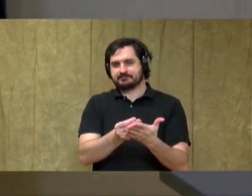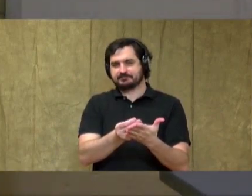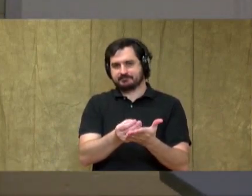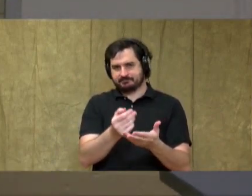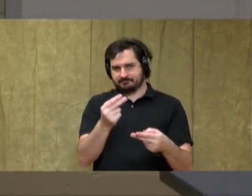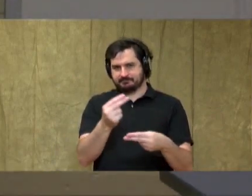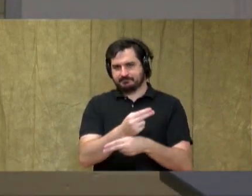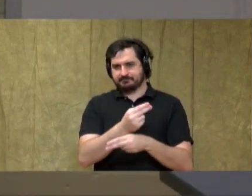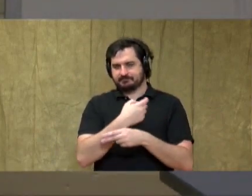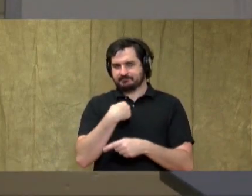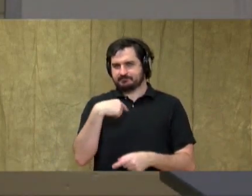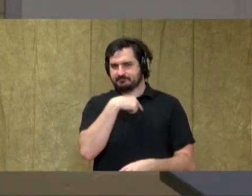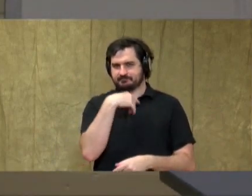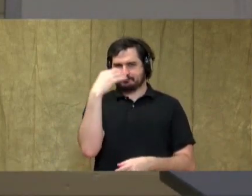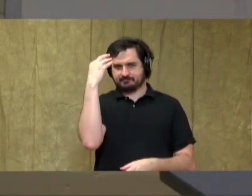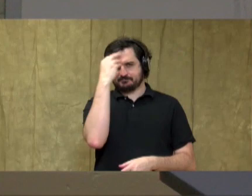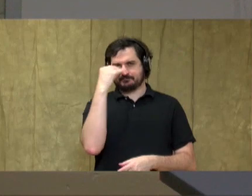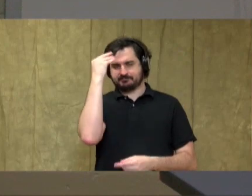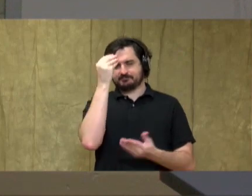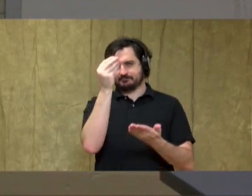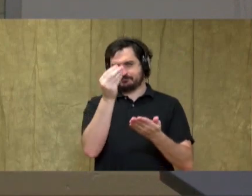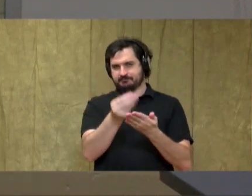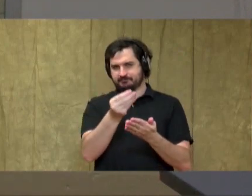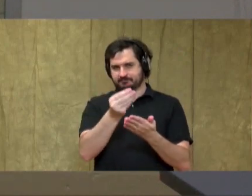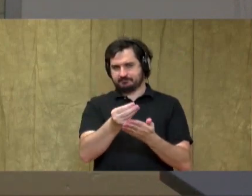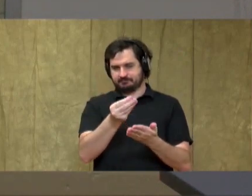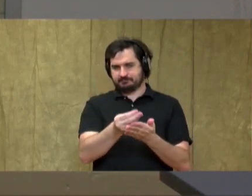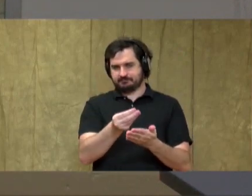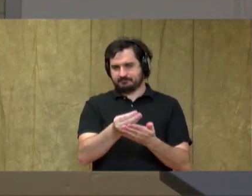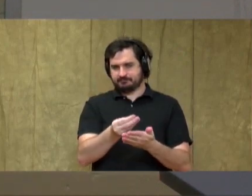think about money, we can also